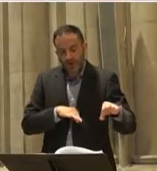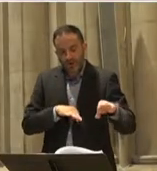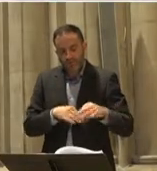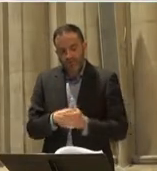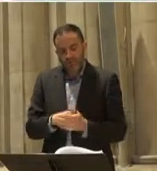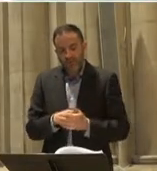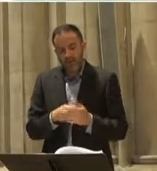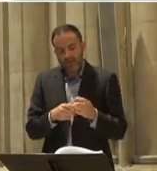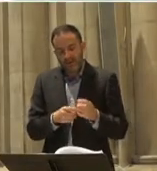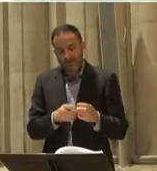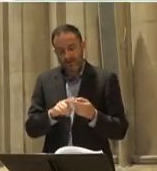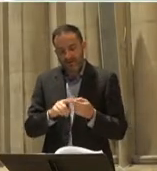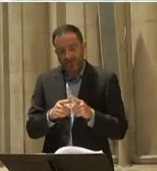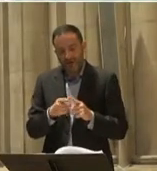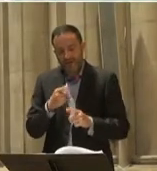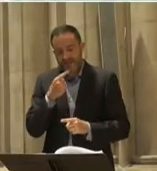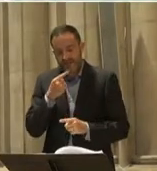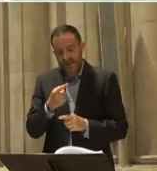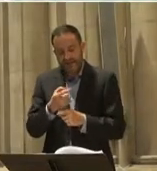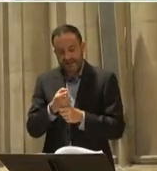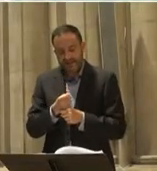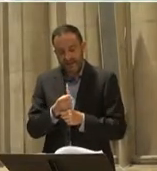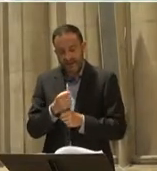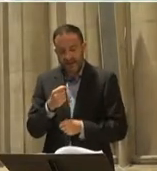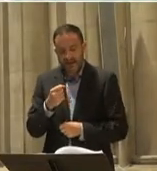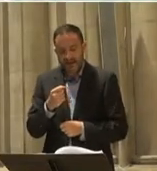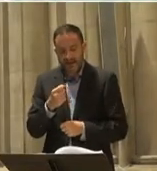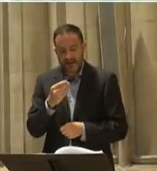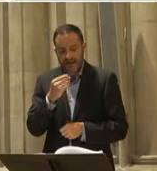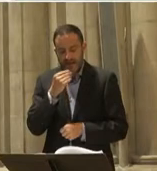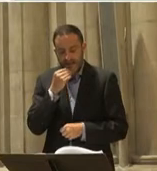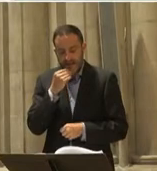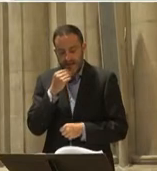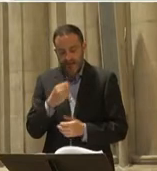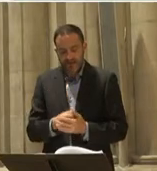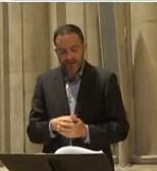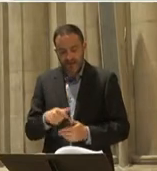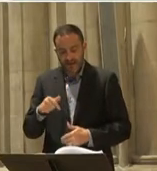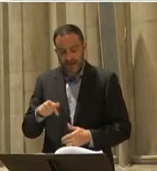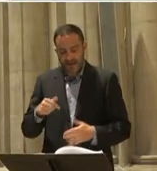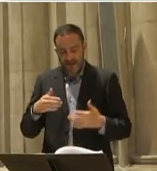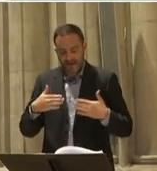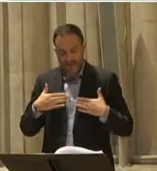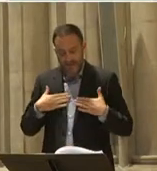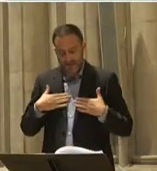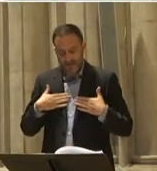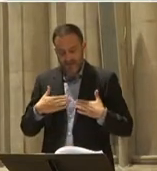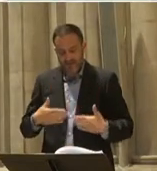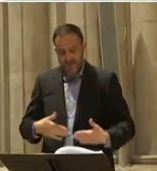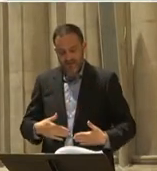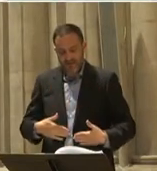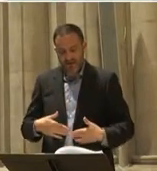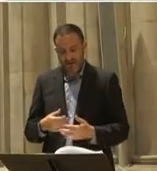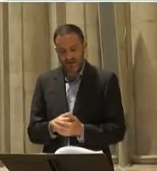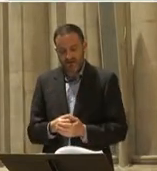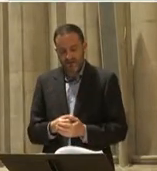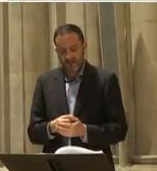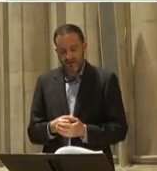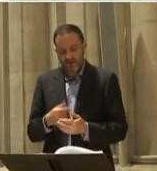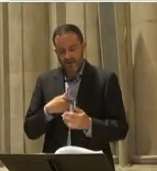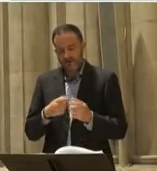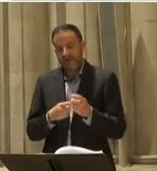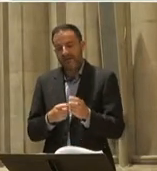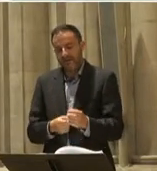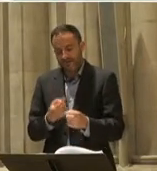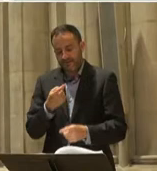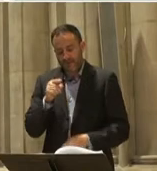it and gave it to his friends and said, "Take, eat. This is my body, which